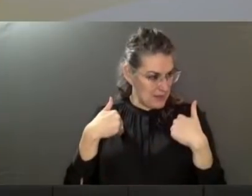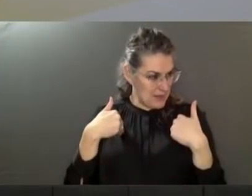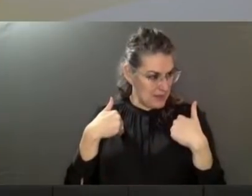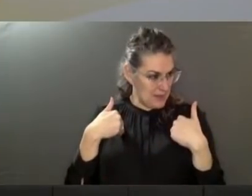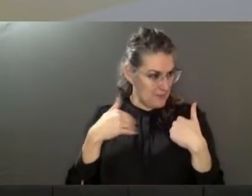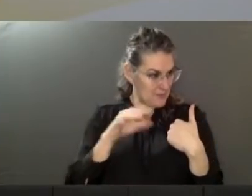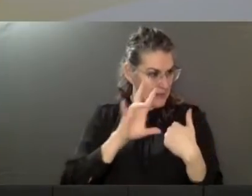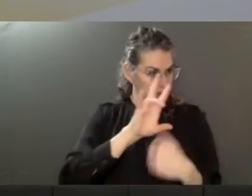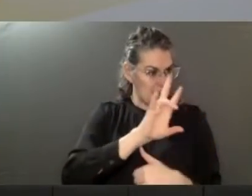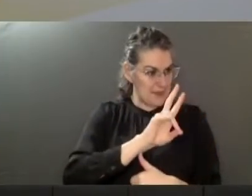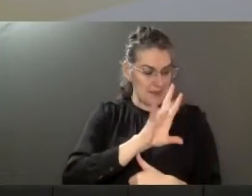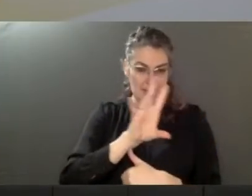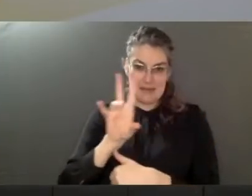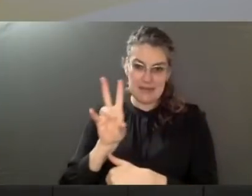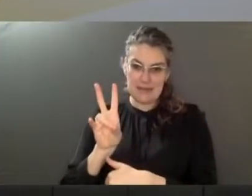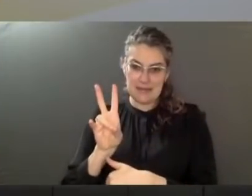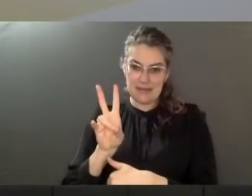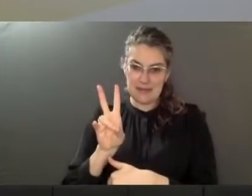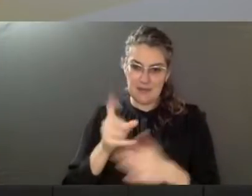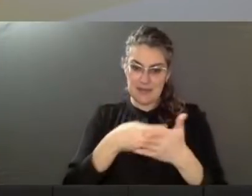77 charges with 3 pending.